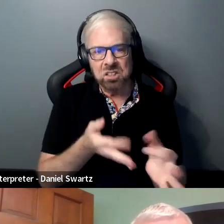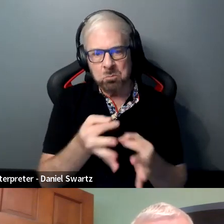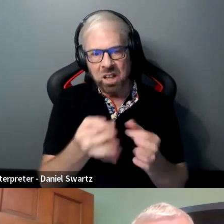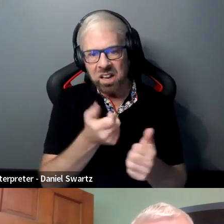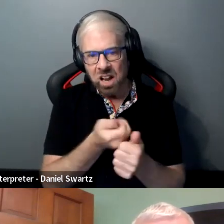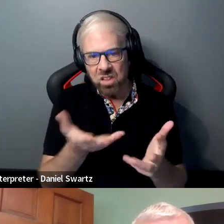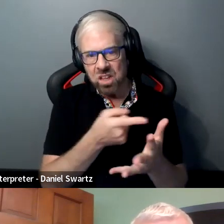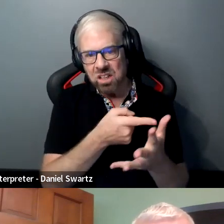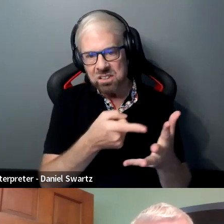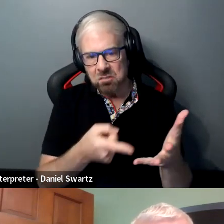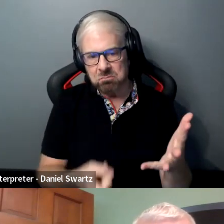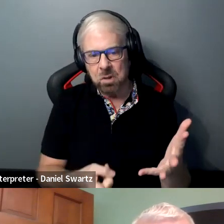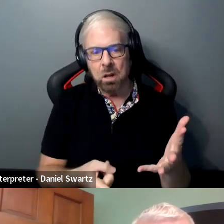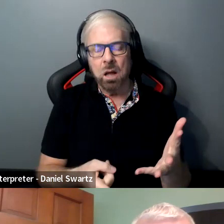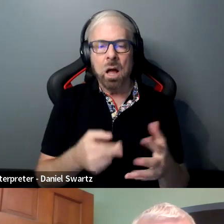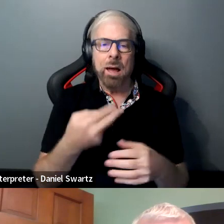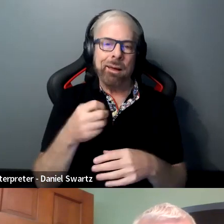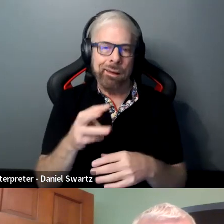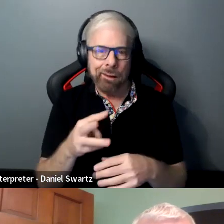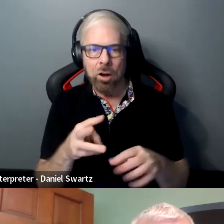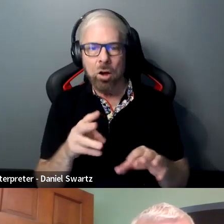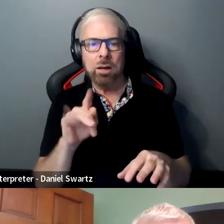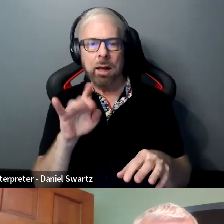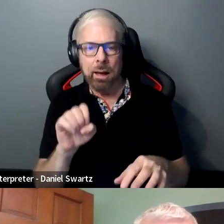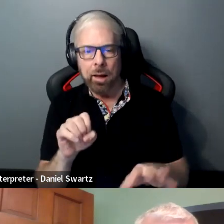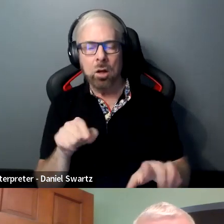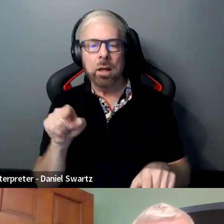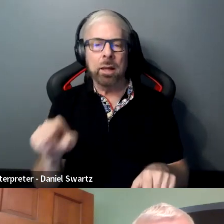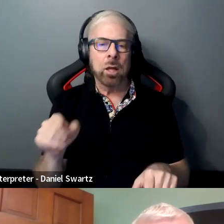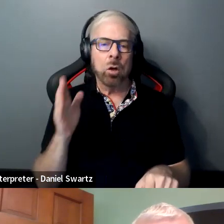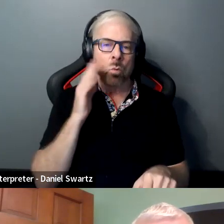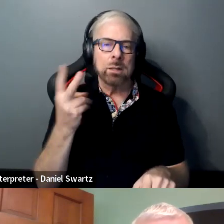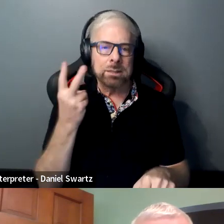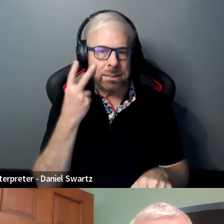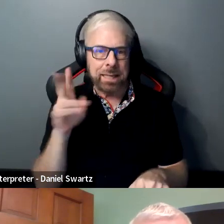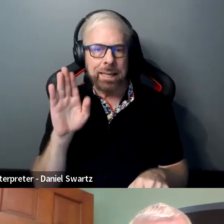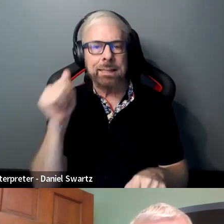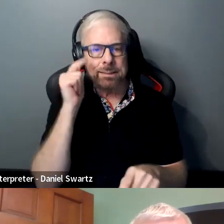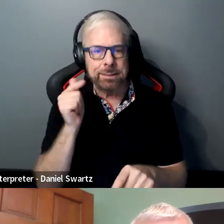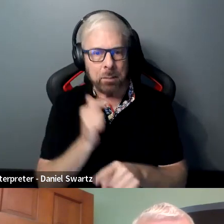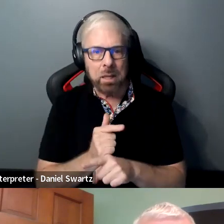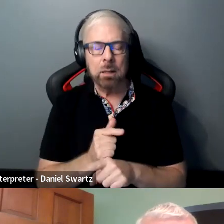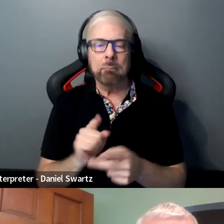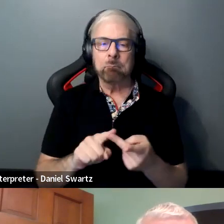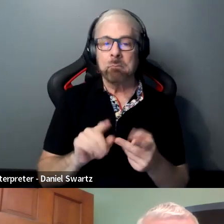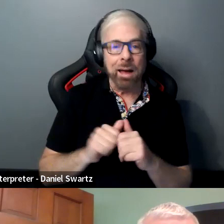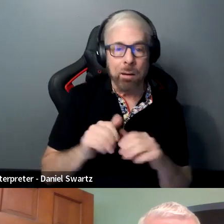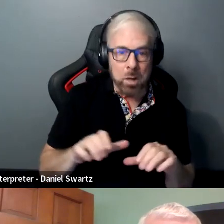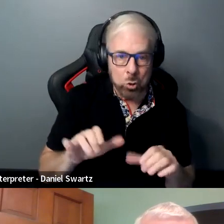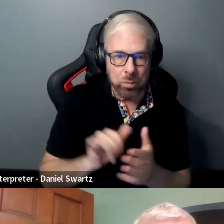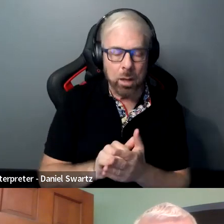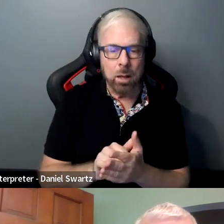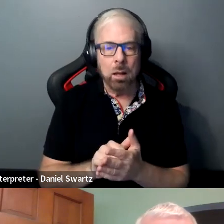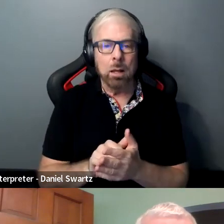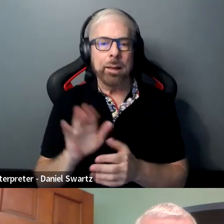detail. How is Kyle going to see his siblings, and how am I going to do that?